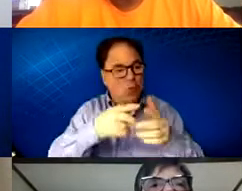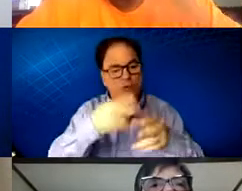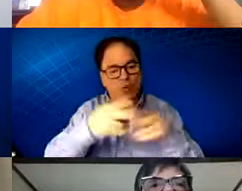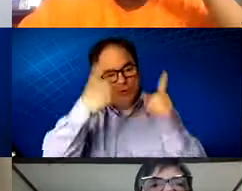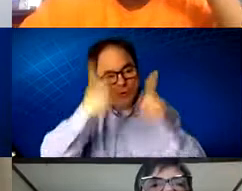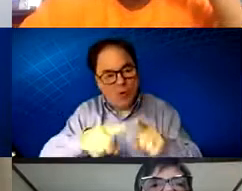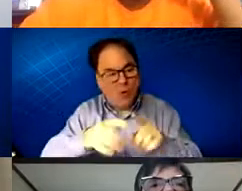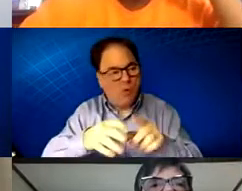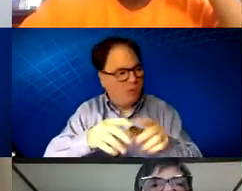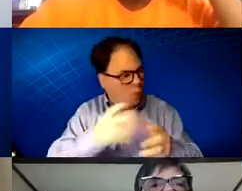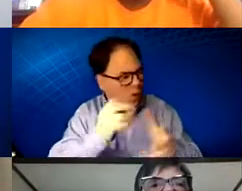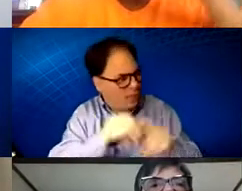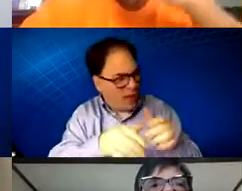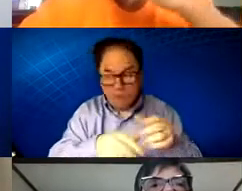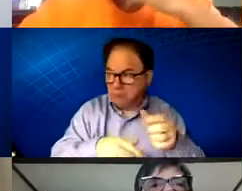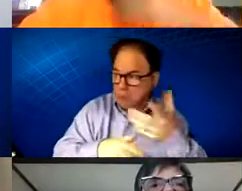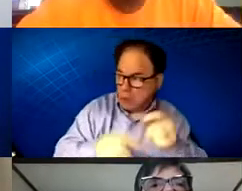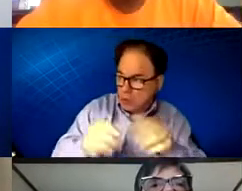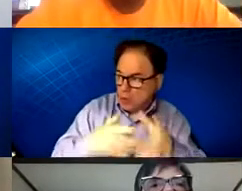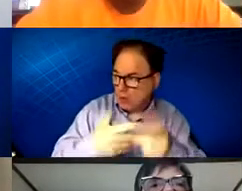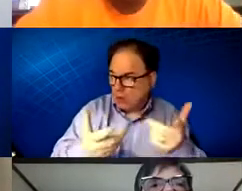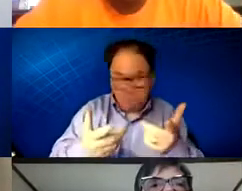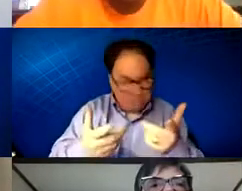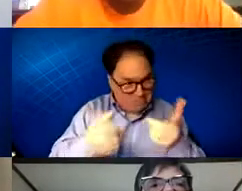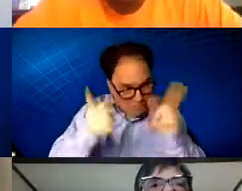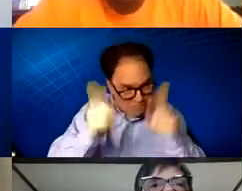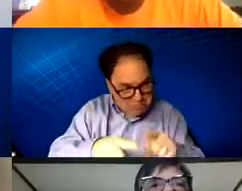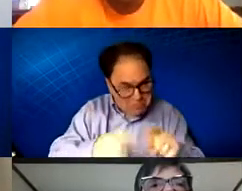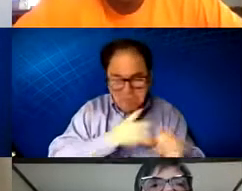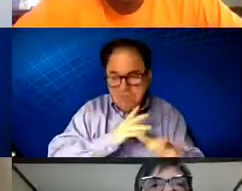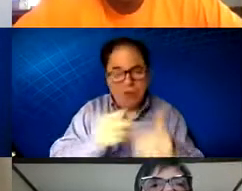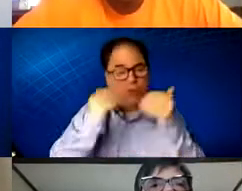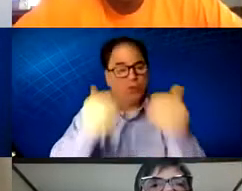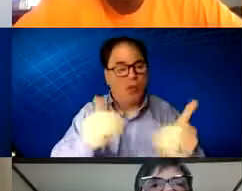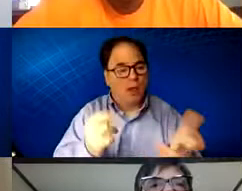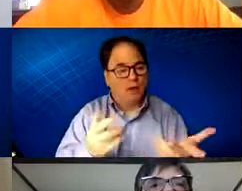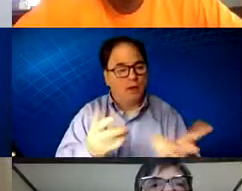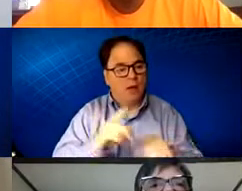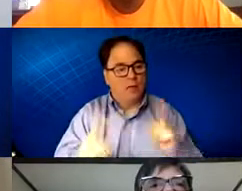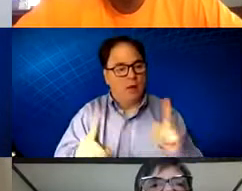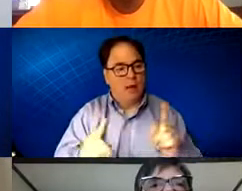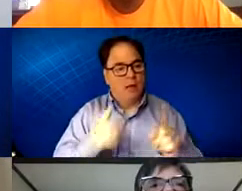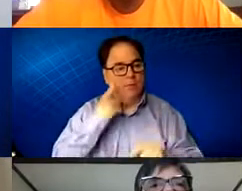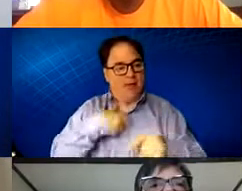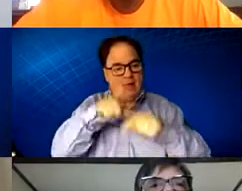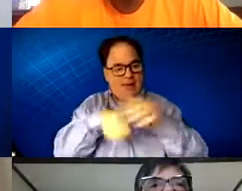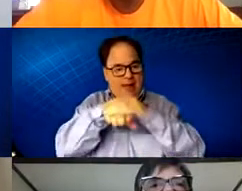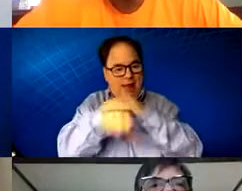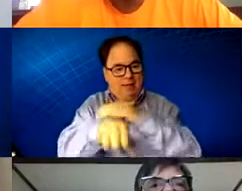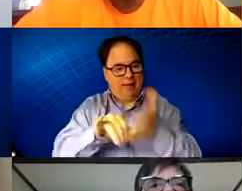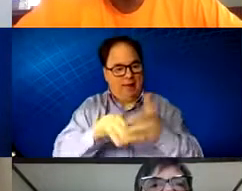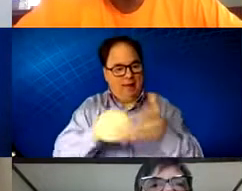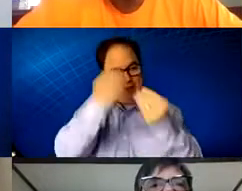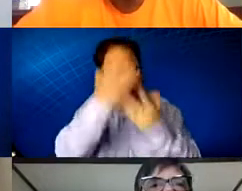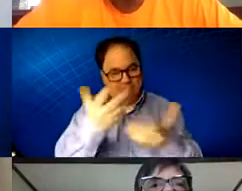you know, where ideas are exchanged or people come to a consensus about some issue or an agreement and then go